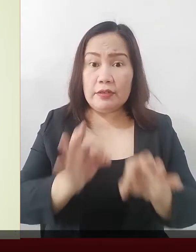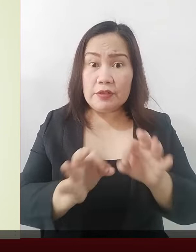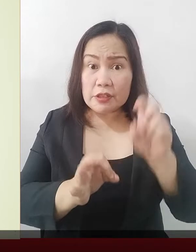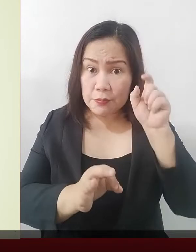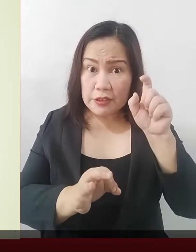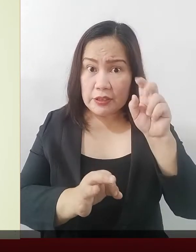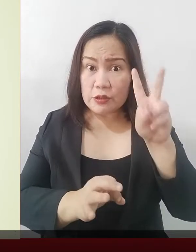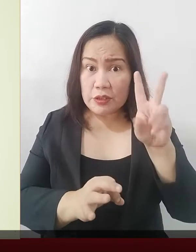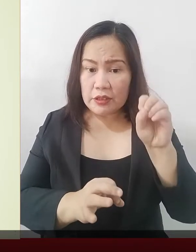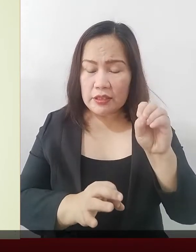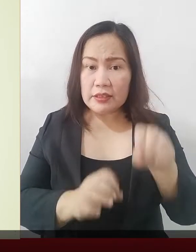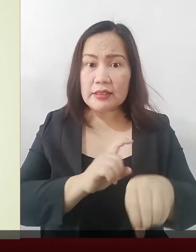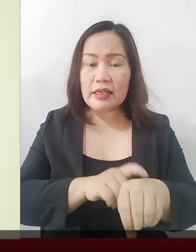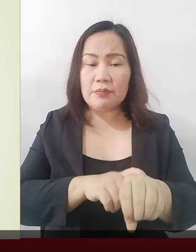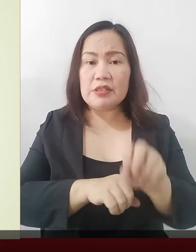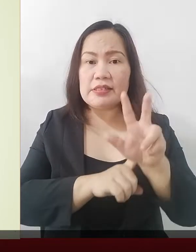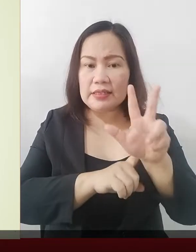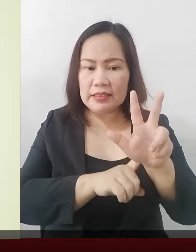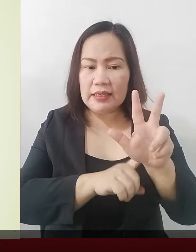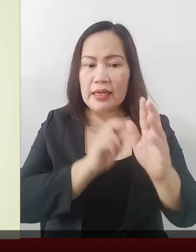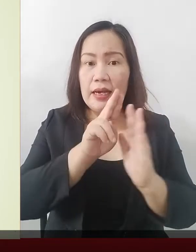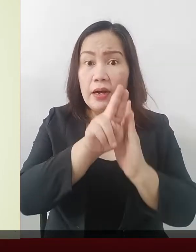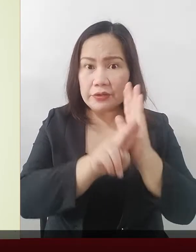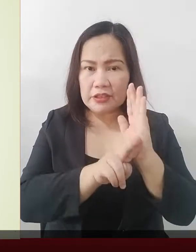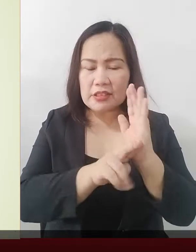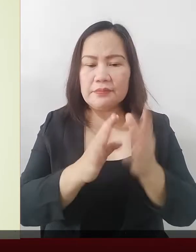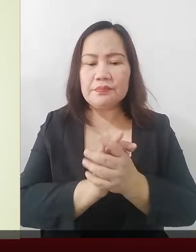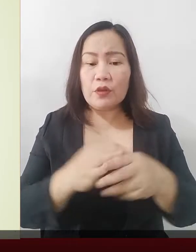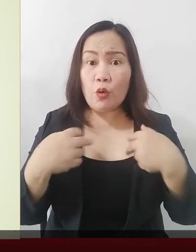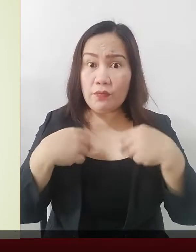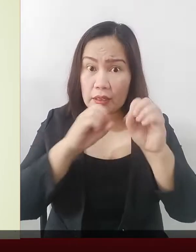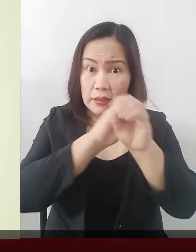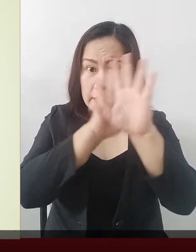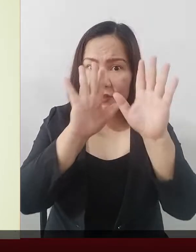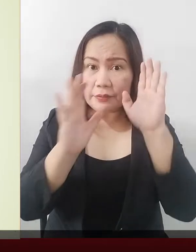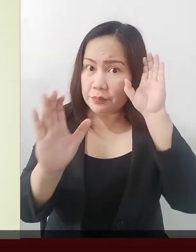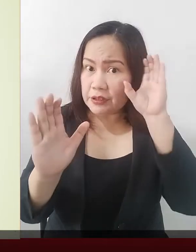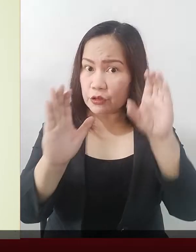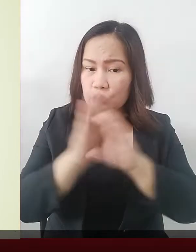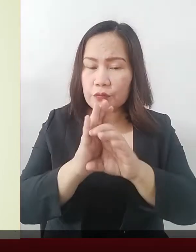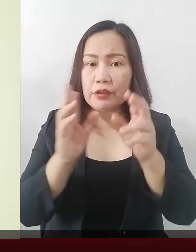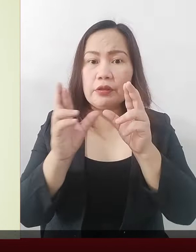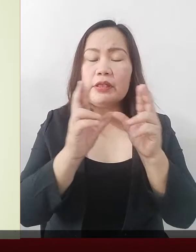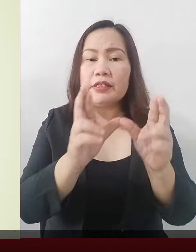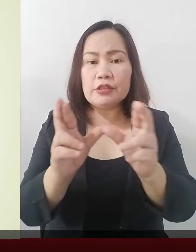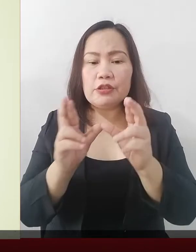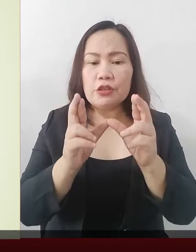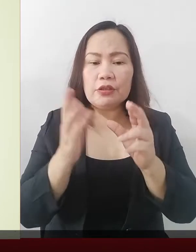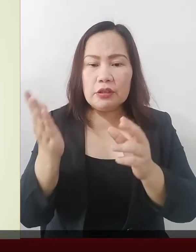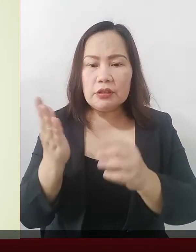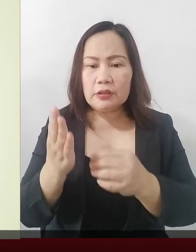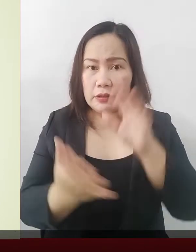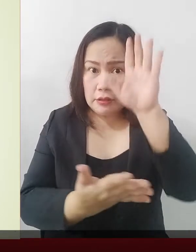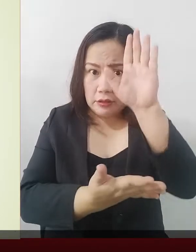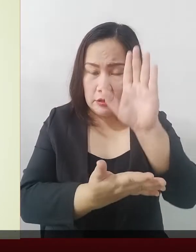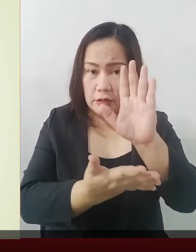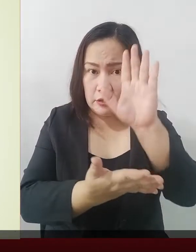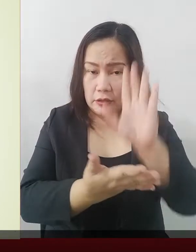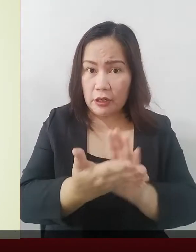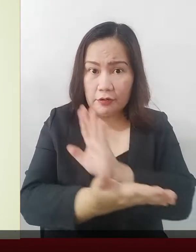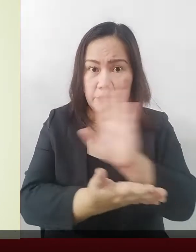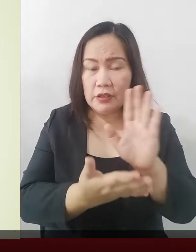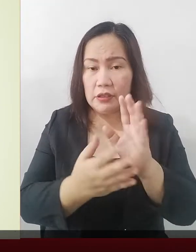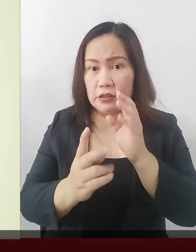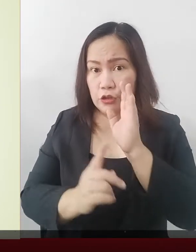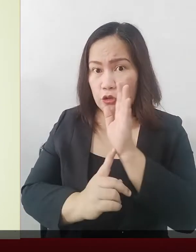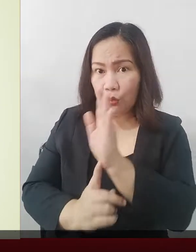if the speed is 20, the time is 3. To have a clearer picture of the relation, the graph